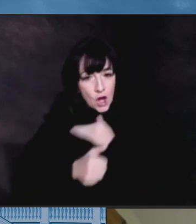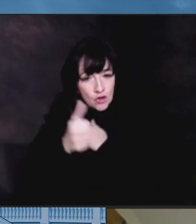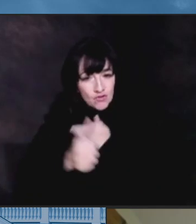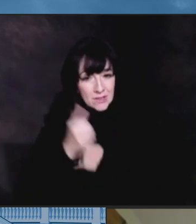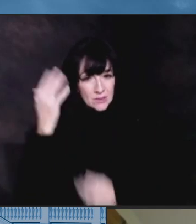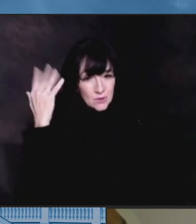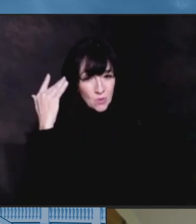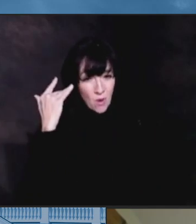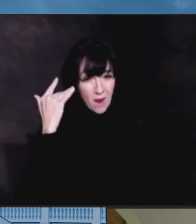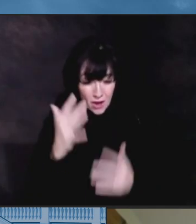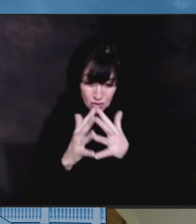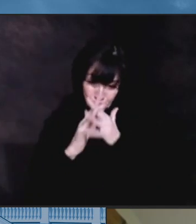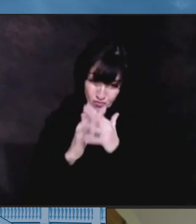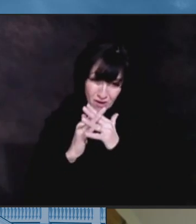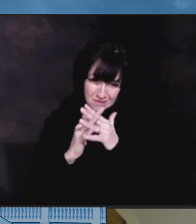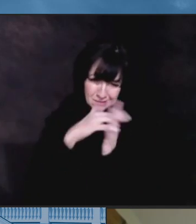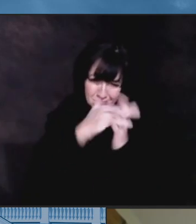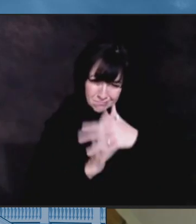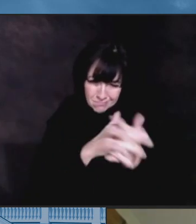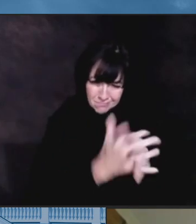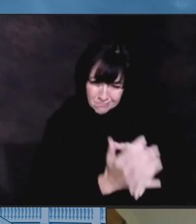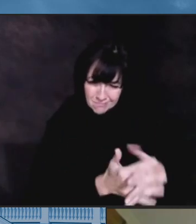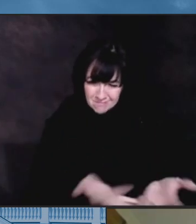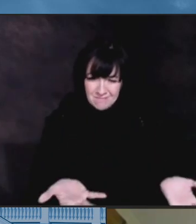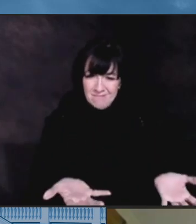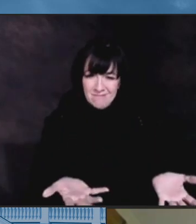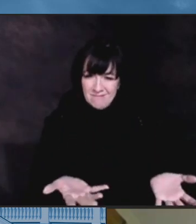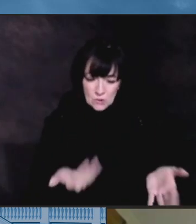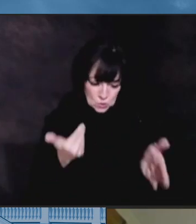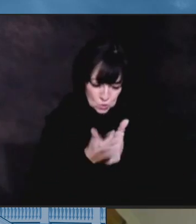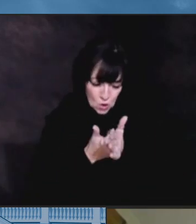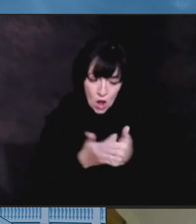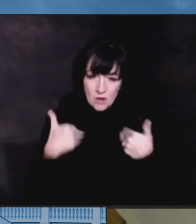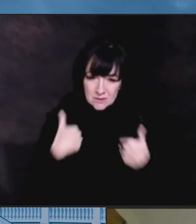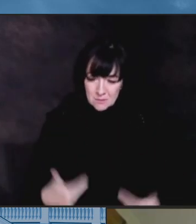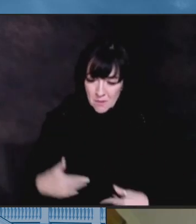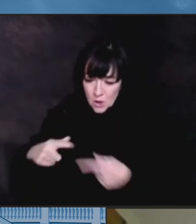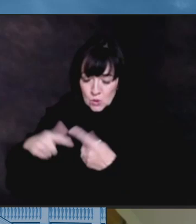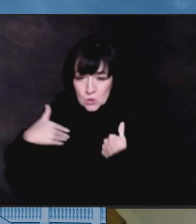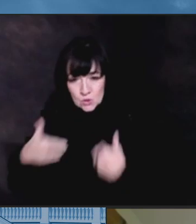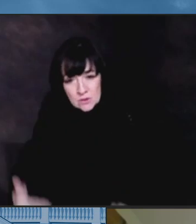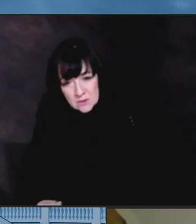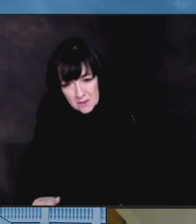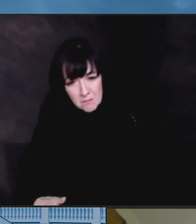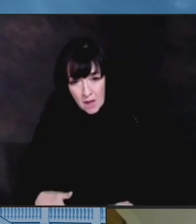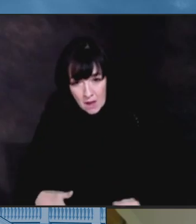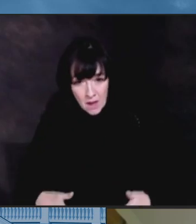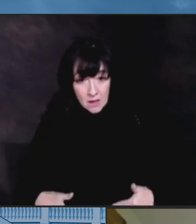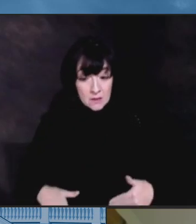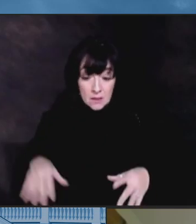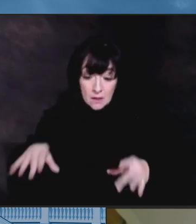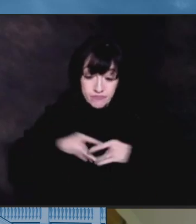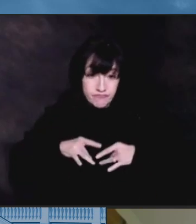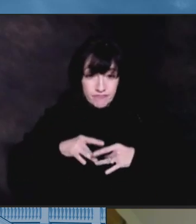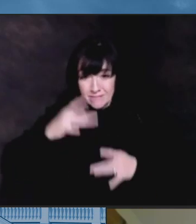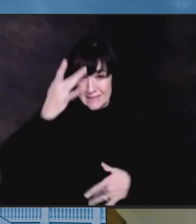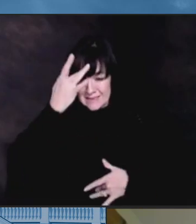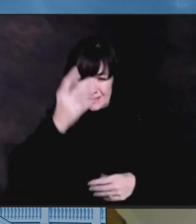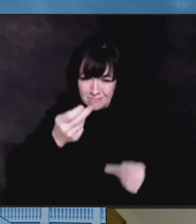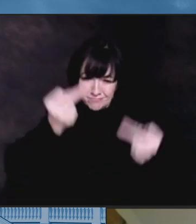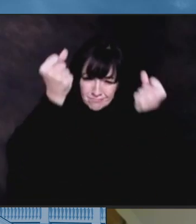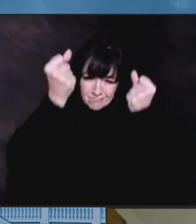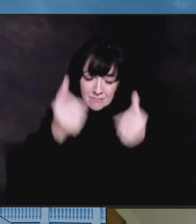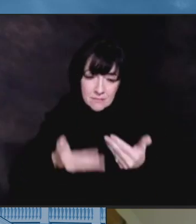stop practicing for these teams. We wanted youth to be able to continue to be